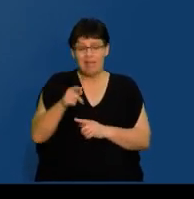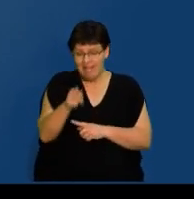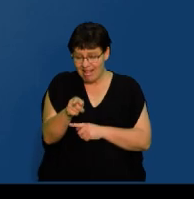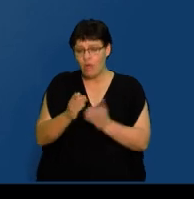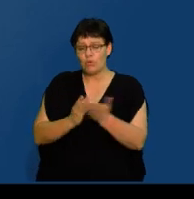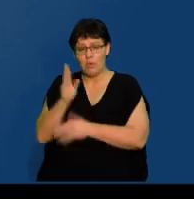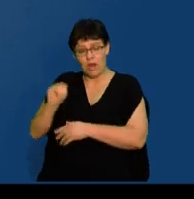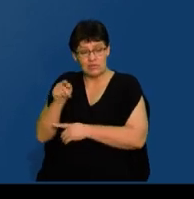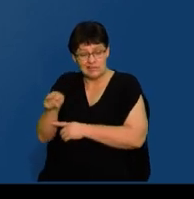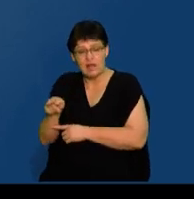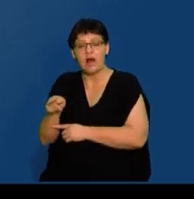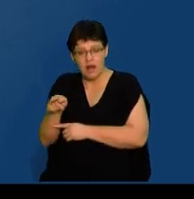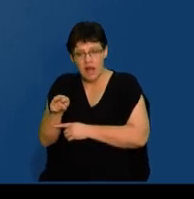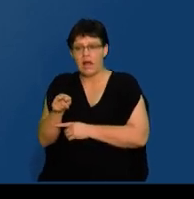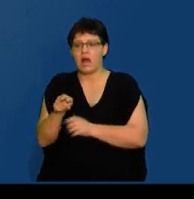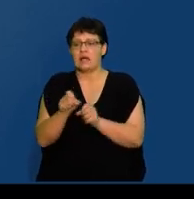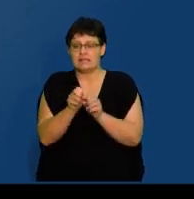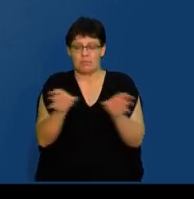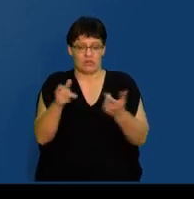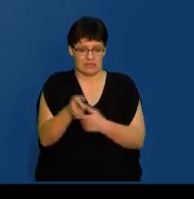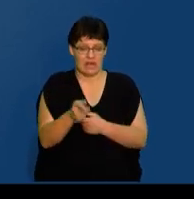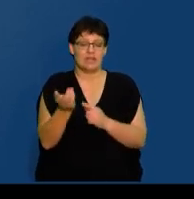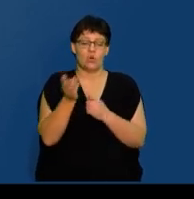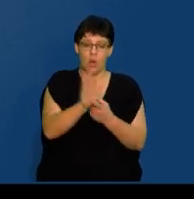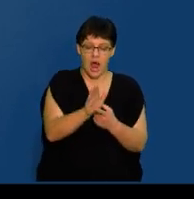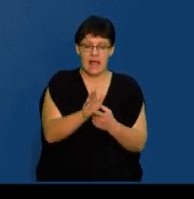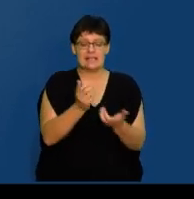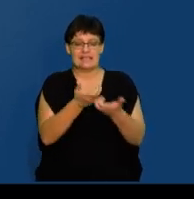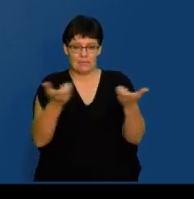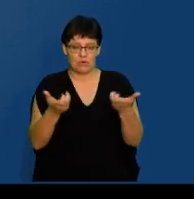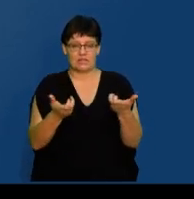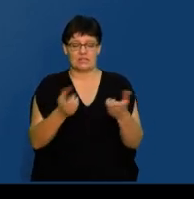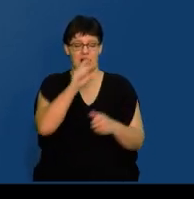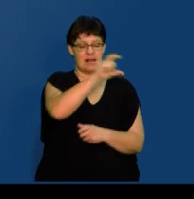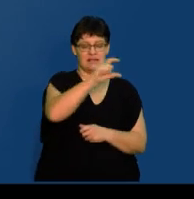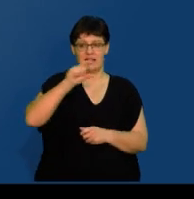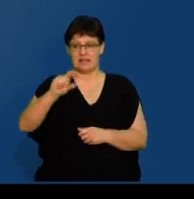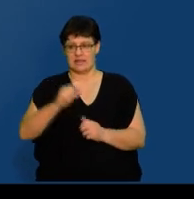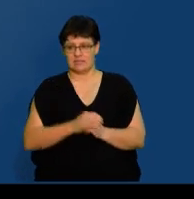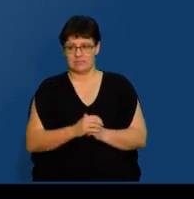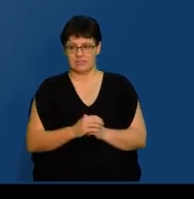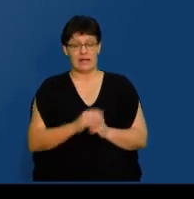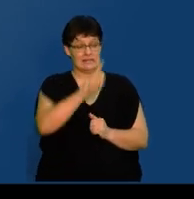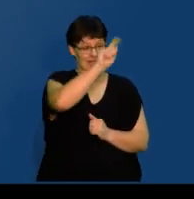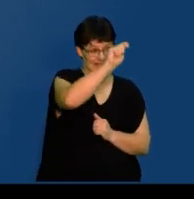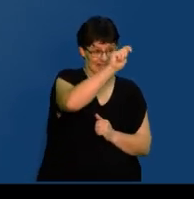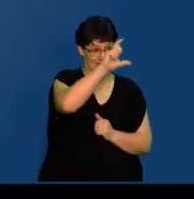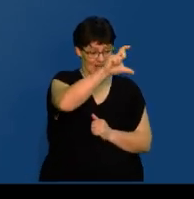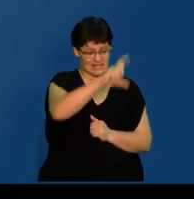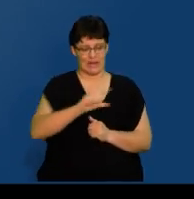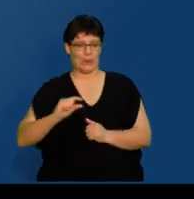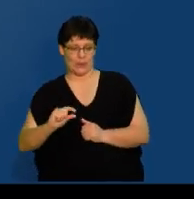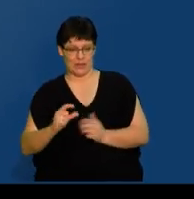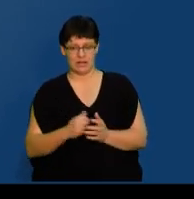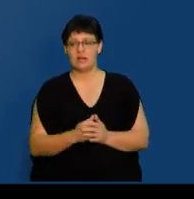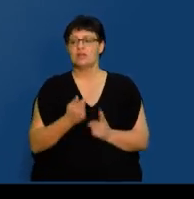these gametes separate out, and hence we've indicated these as separate letters, and that's the identification. You notice that